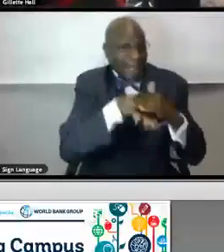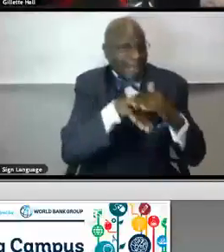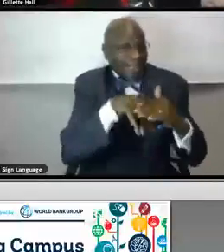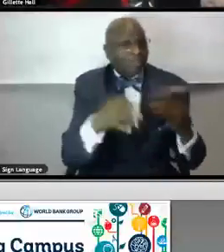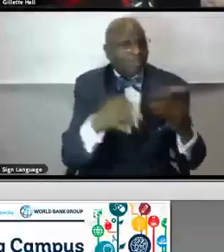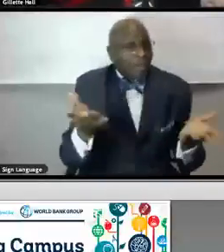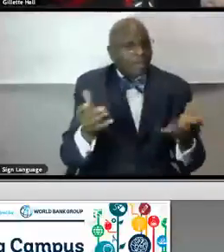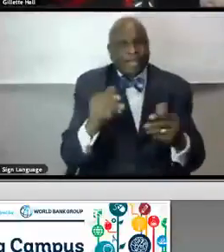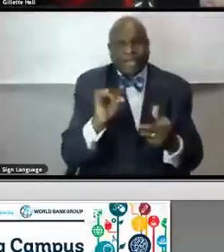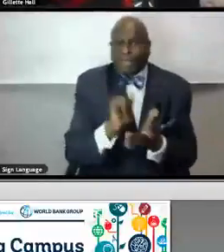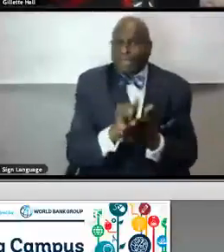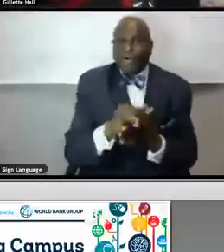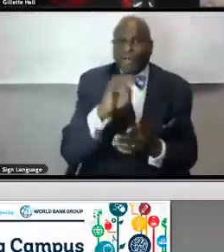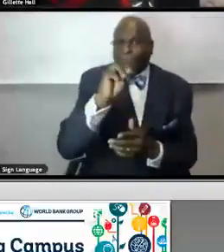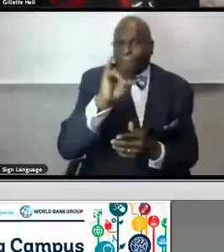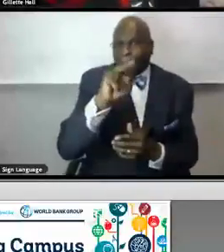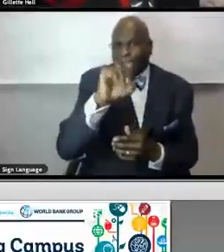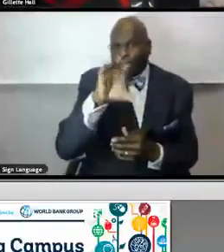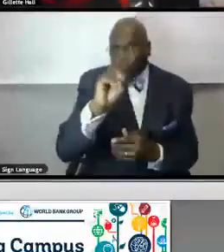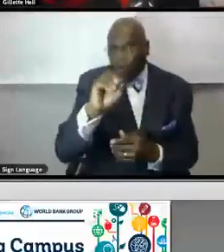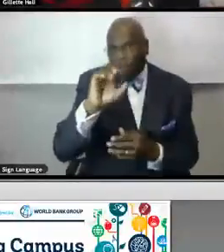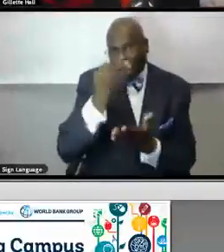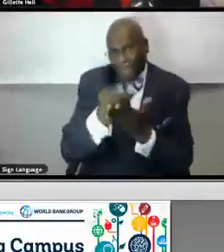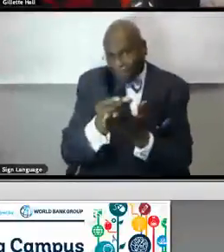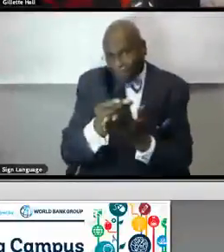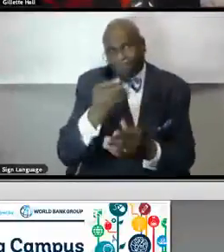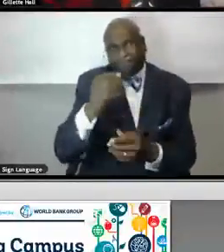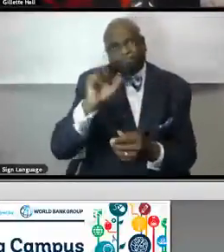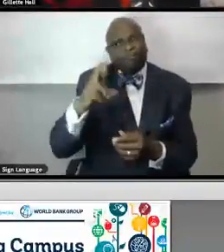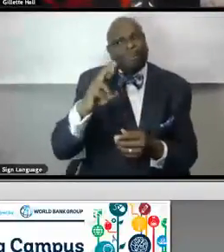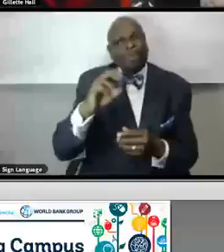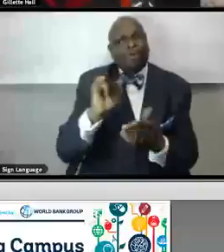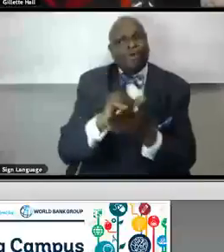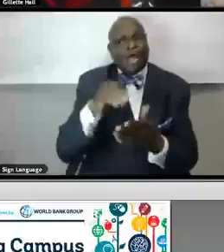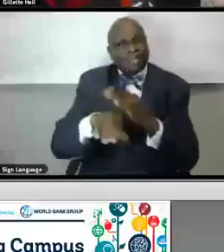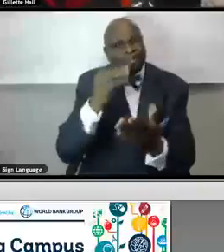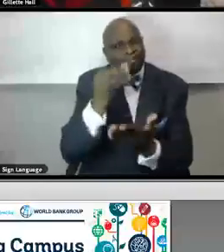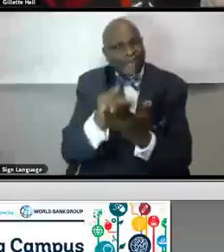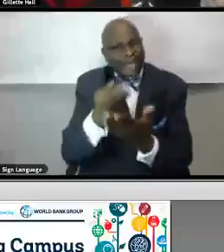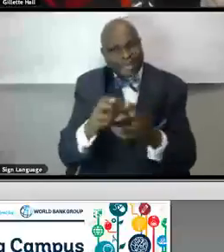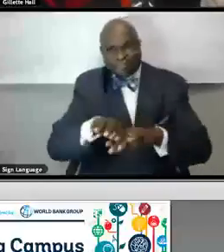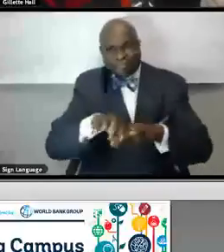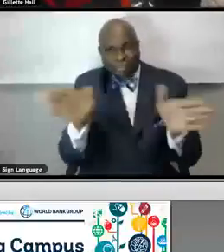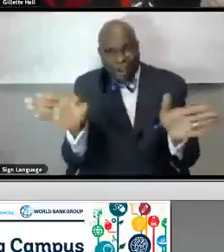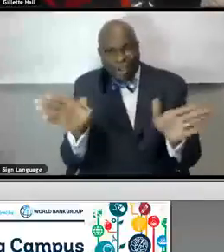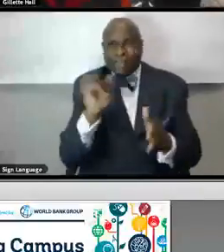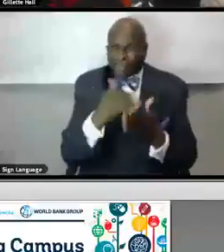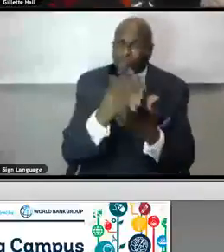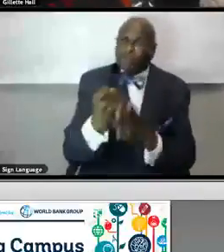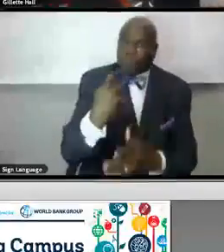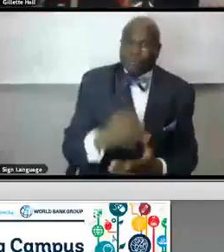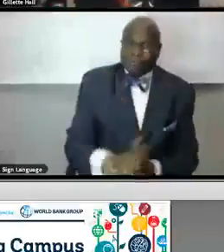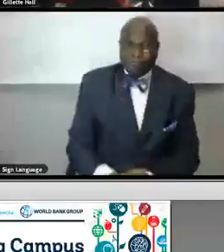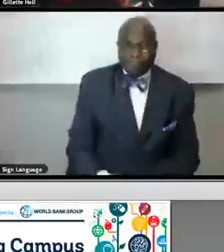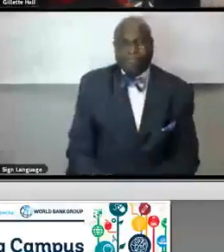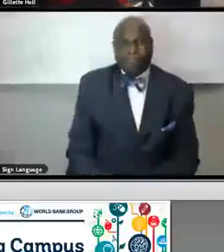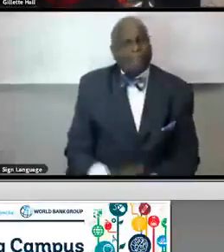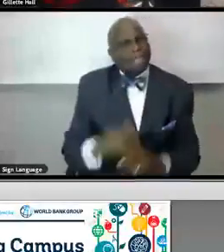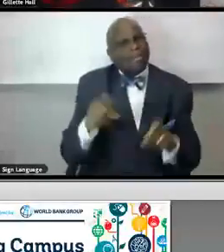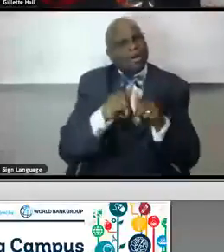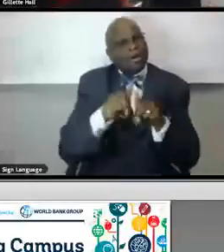to the many microfinance organizations or access to finance more broadly, and that's a very good question. So there's